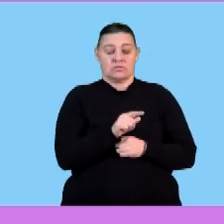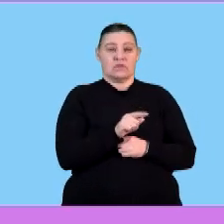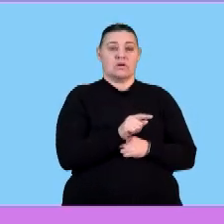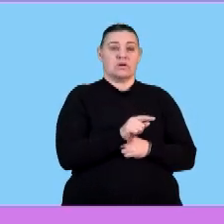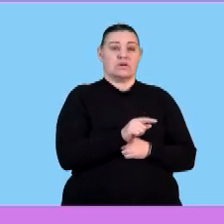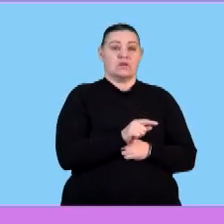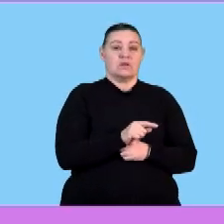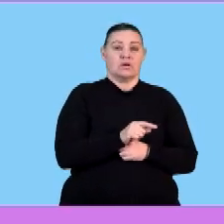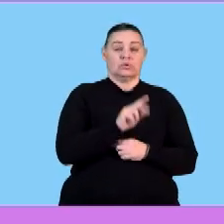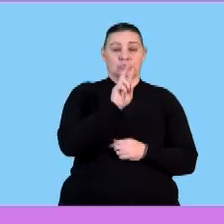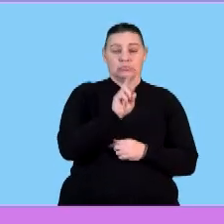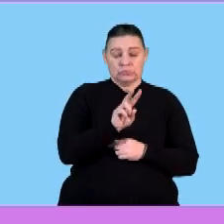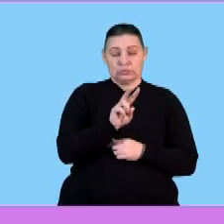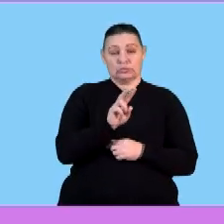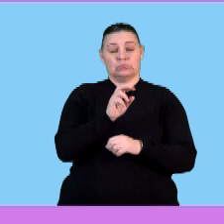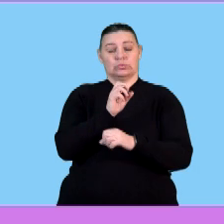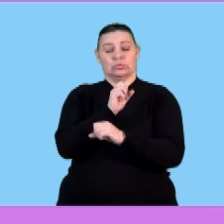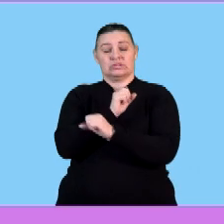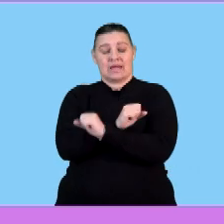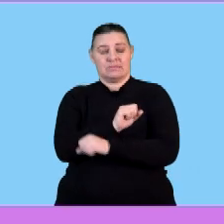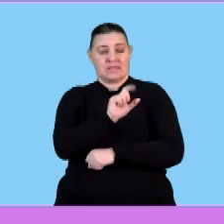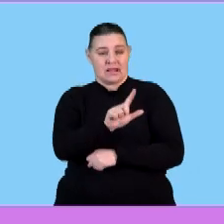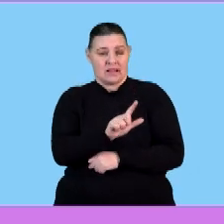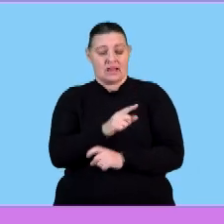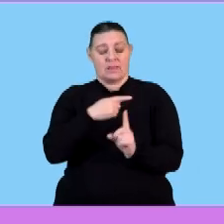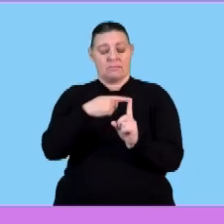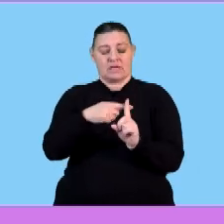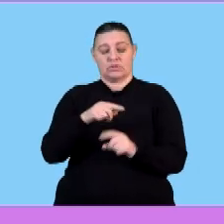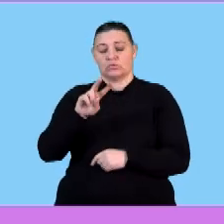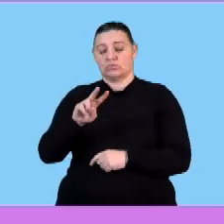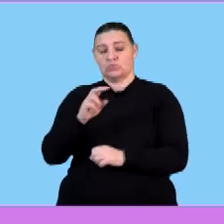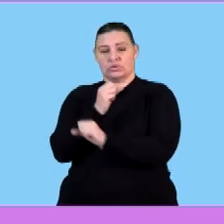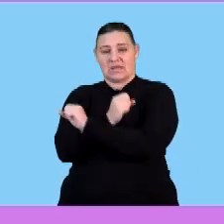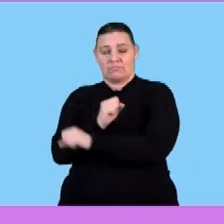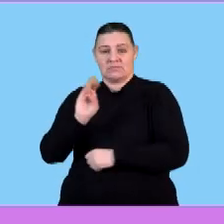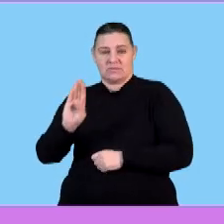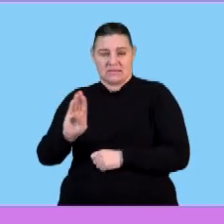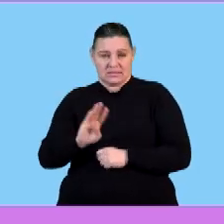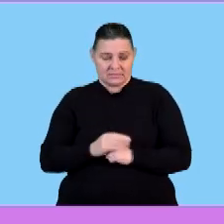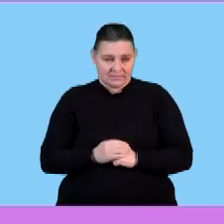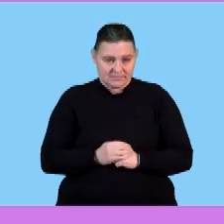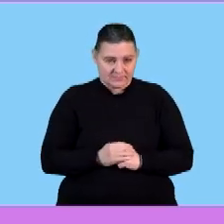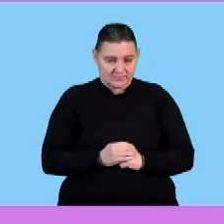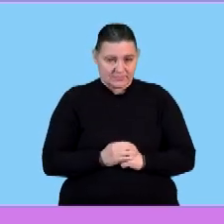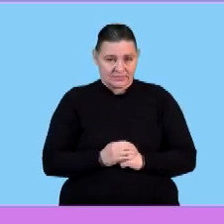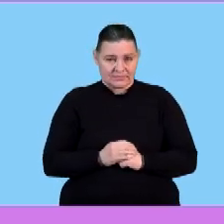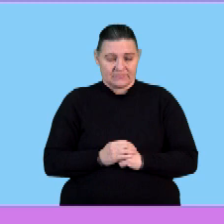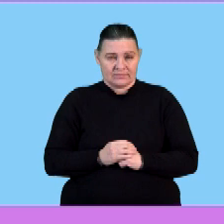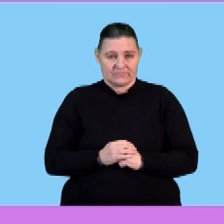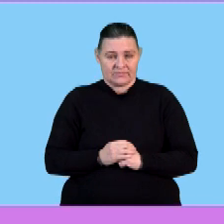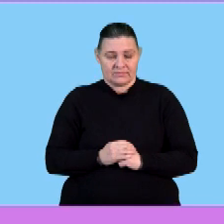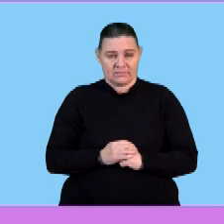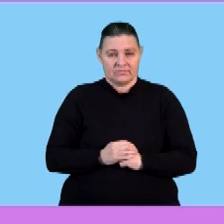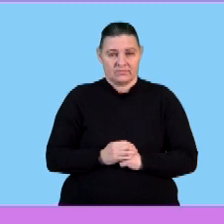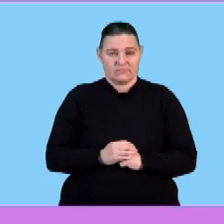is 2 times length plus 2 times breadth. Oh, that's not a plus sign.